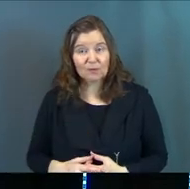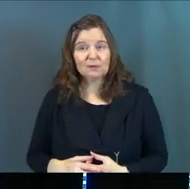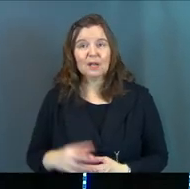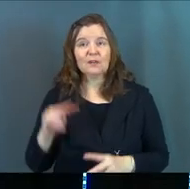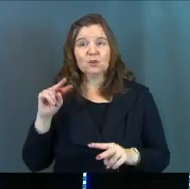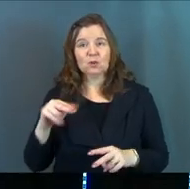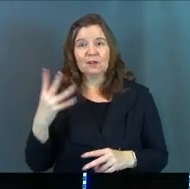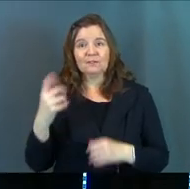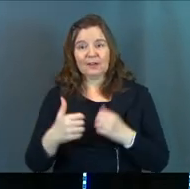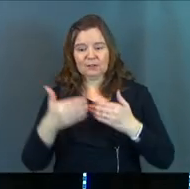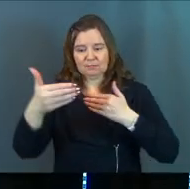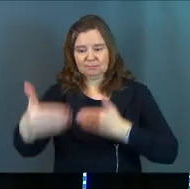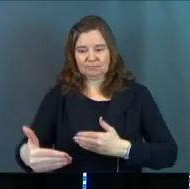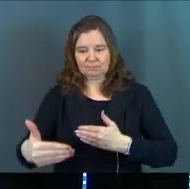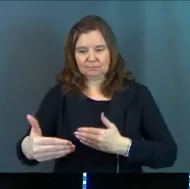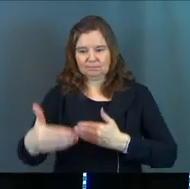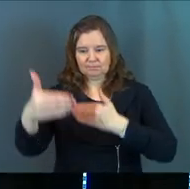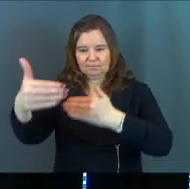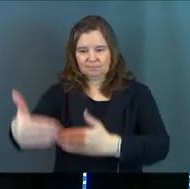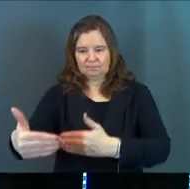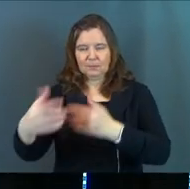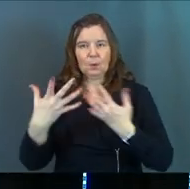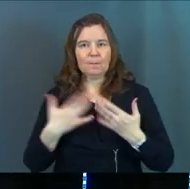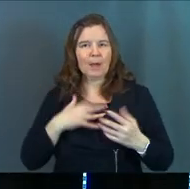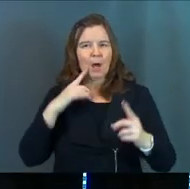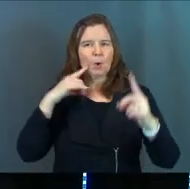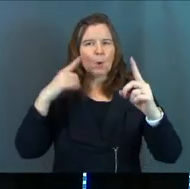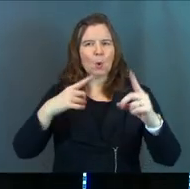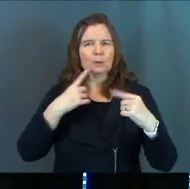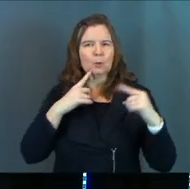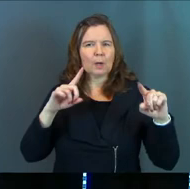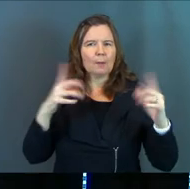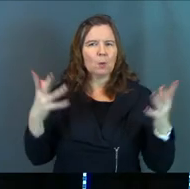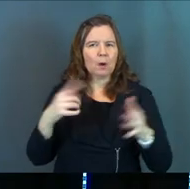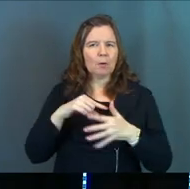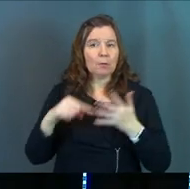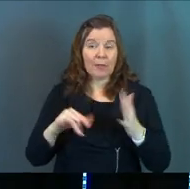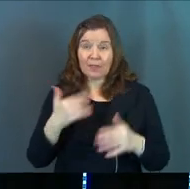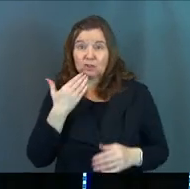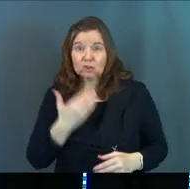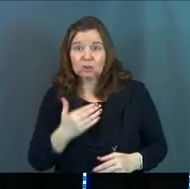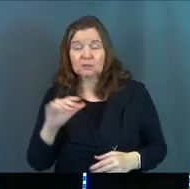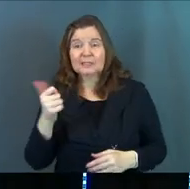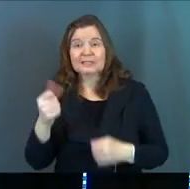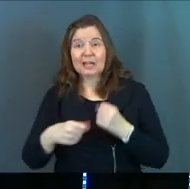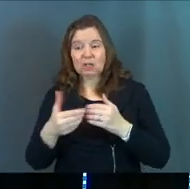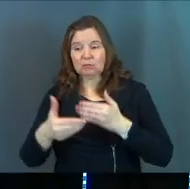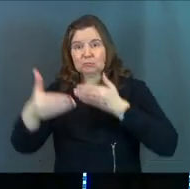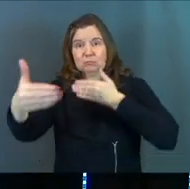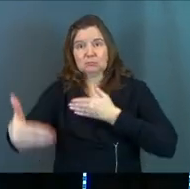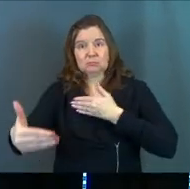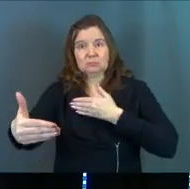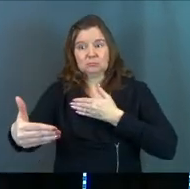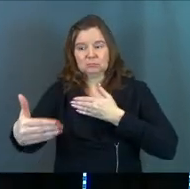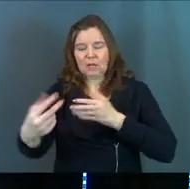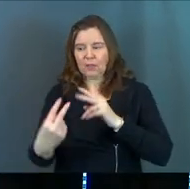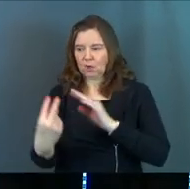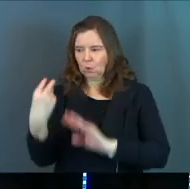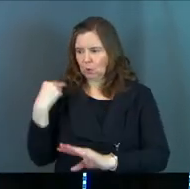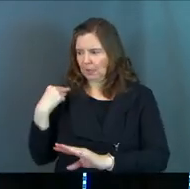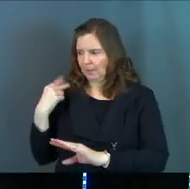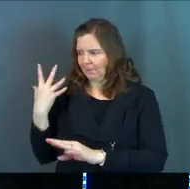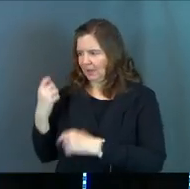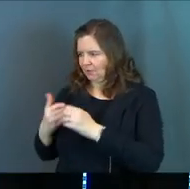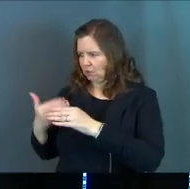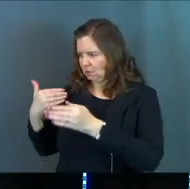You can look at 5 years of your life and say, what do I want to accomplish? What are my goals? And that's good. 10-year planning. And then you look back on the